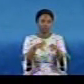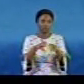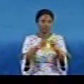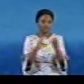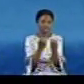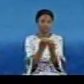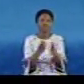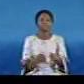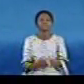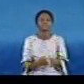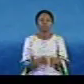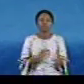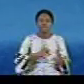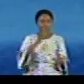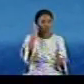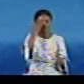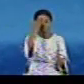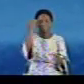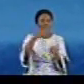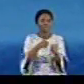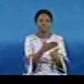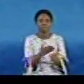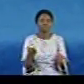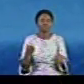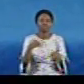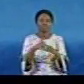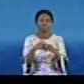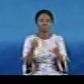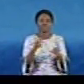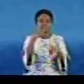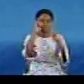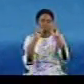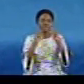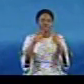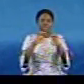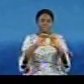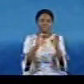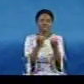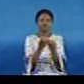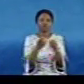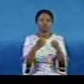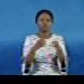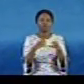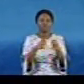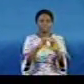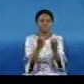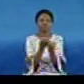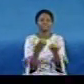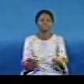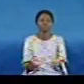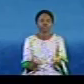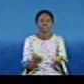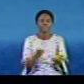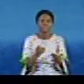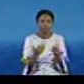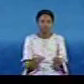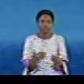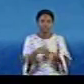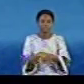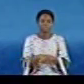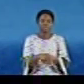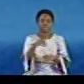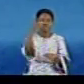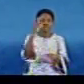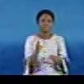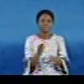And I was having that sharp pain when I came here tonight, but tonight God delivered me. And I was having, I used to have short